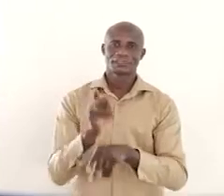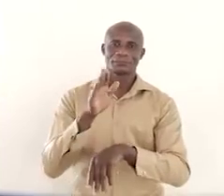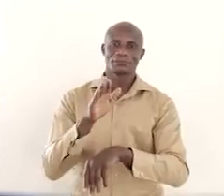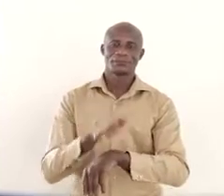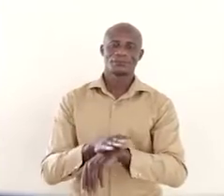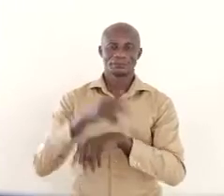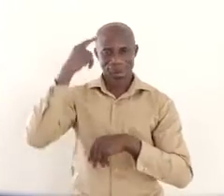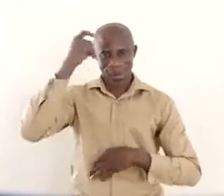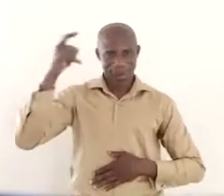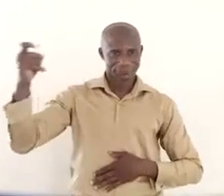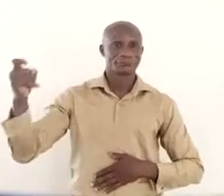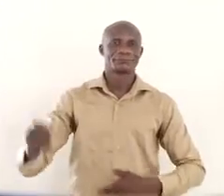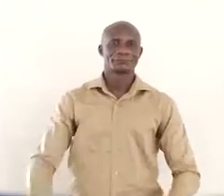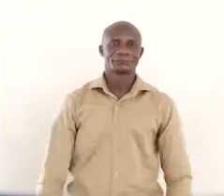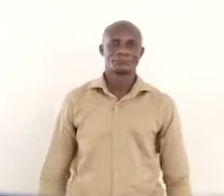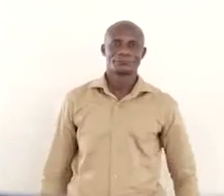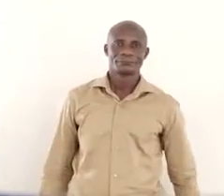dreaming.